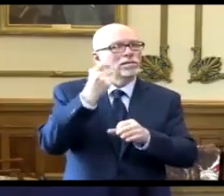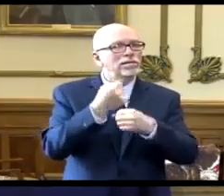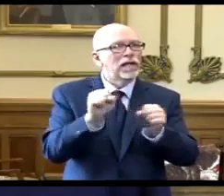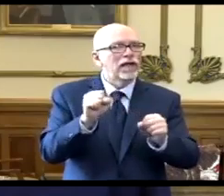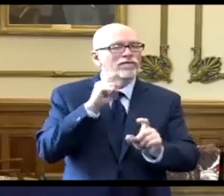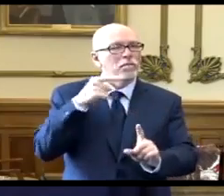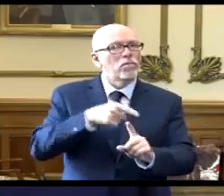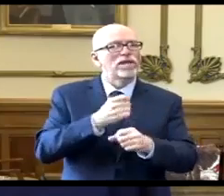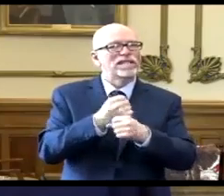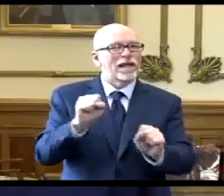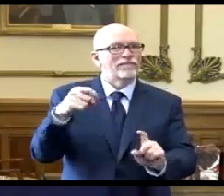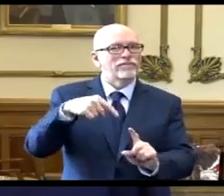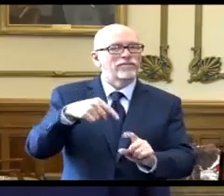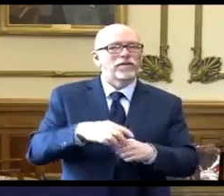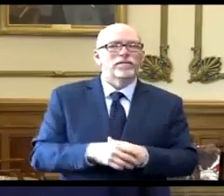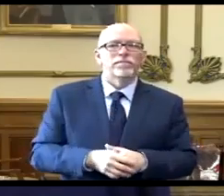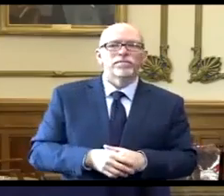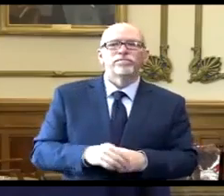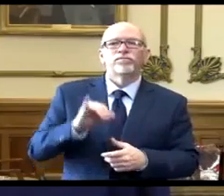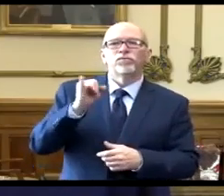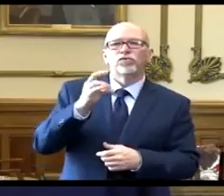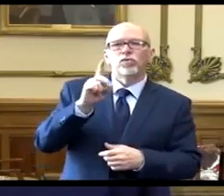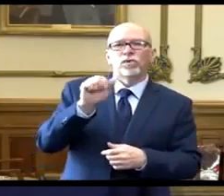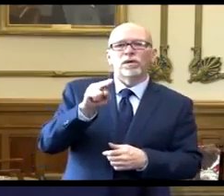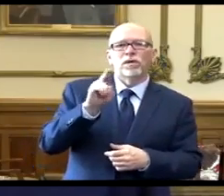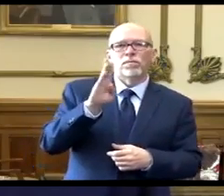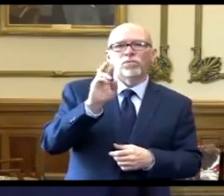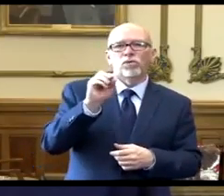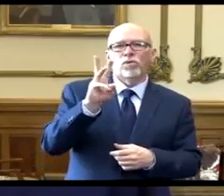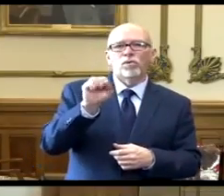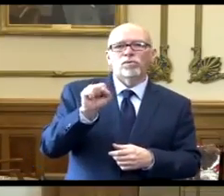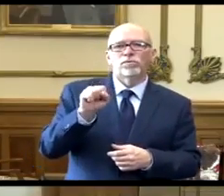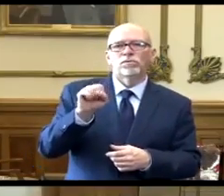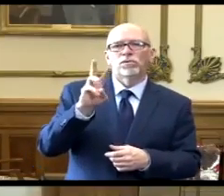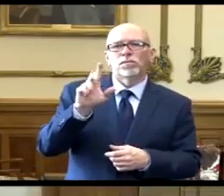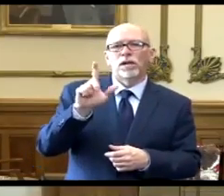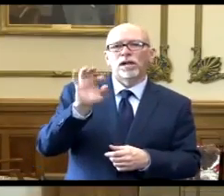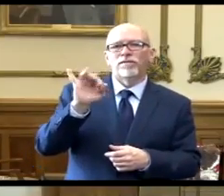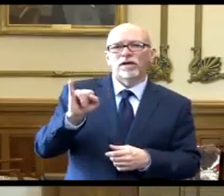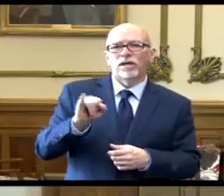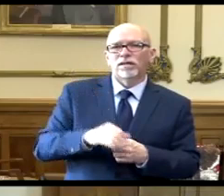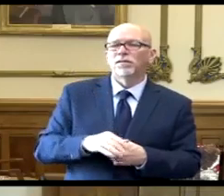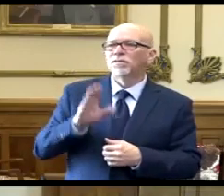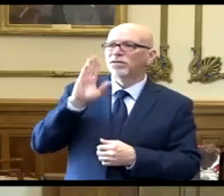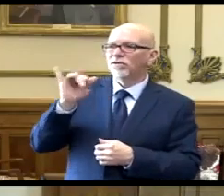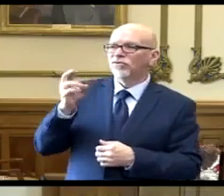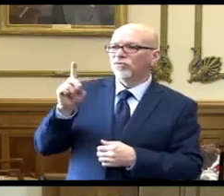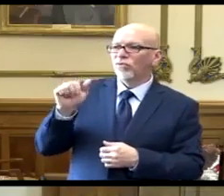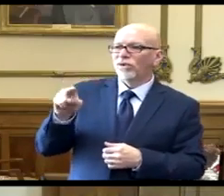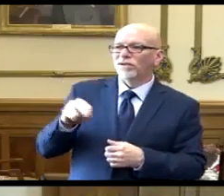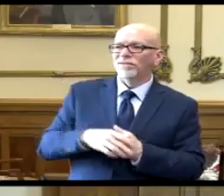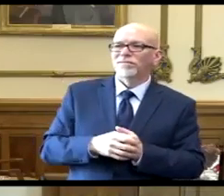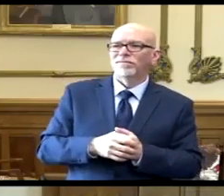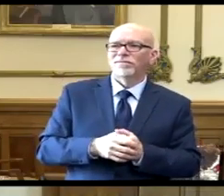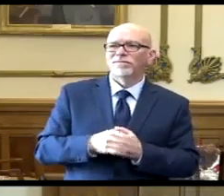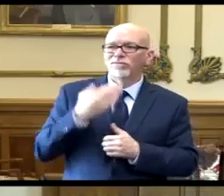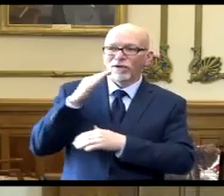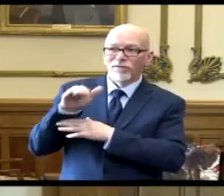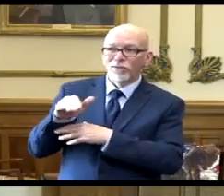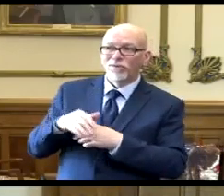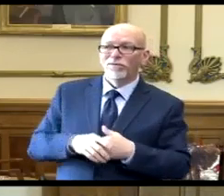the bottom line, safely. Jordan Burroughs, WLFI. Hello, Jordan. Good afternoon.